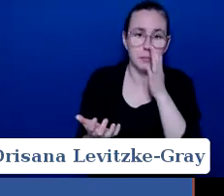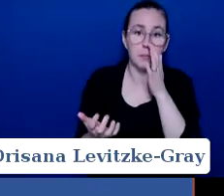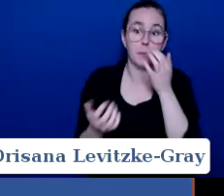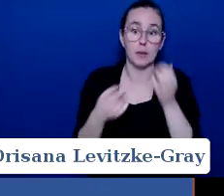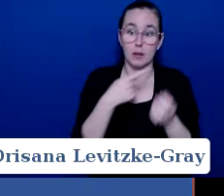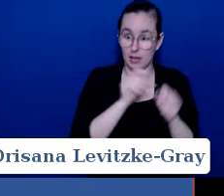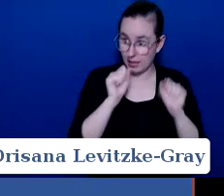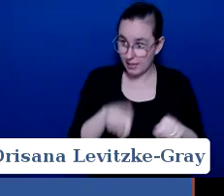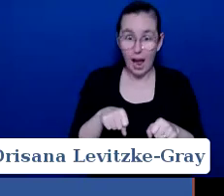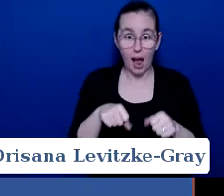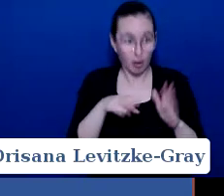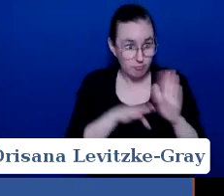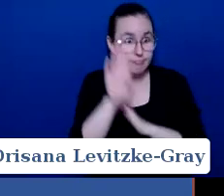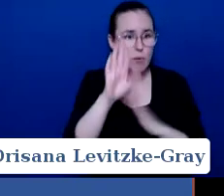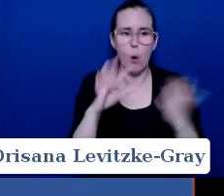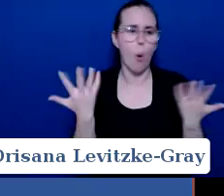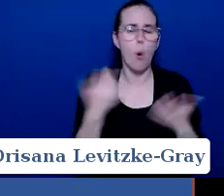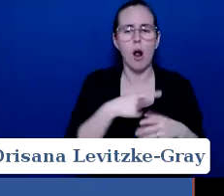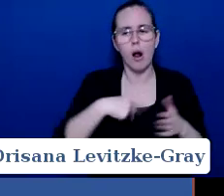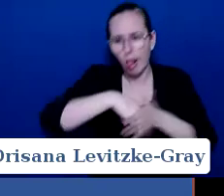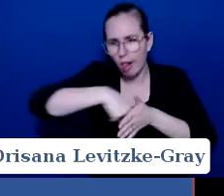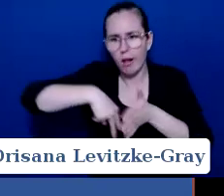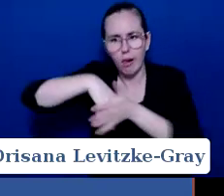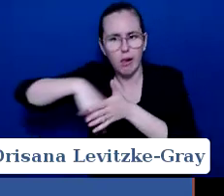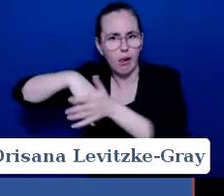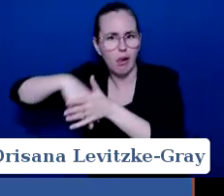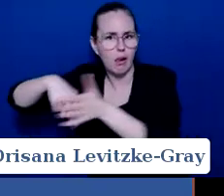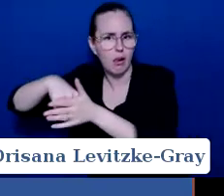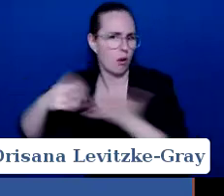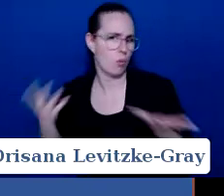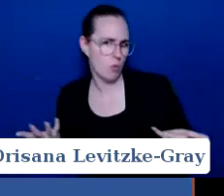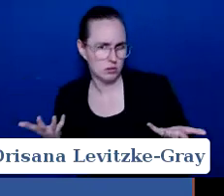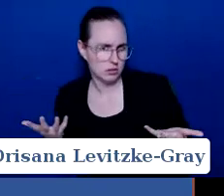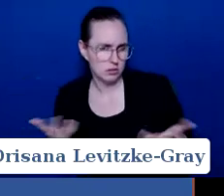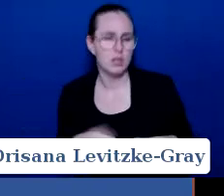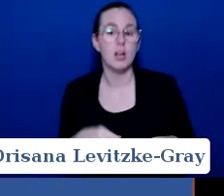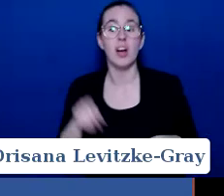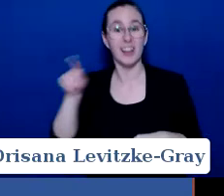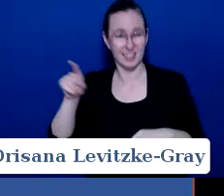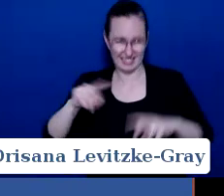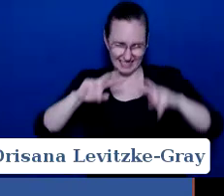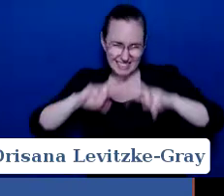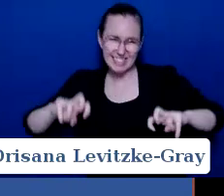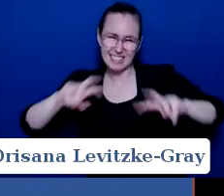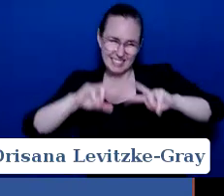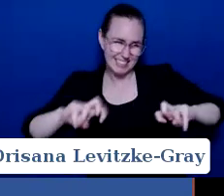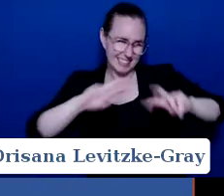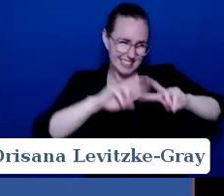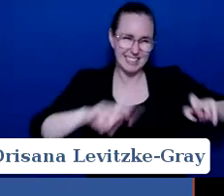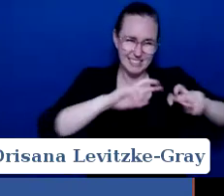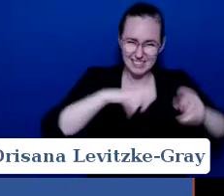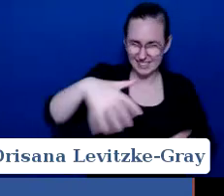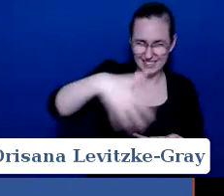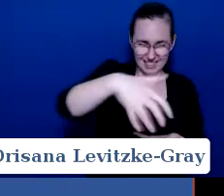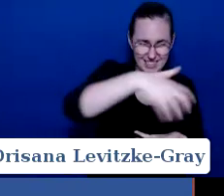assessment, collecting all this information, will feed case management, policy planning, disability certification, and